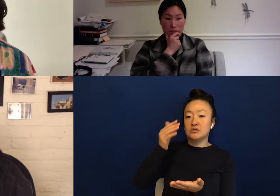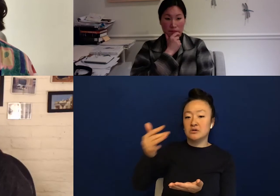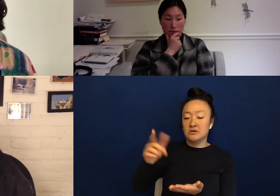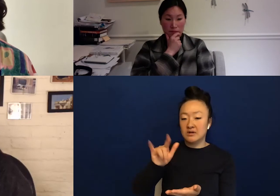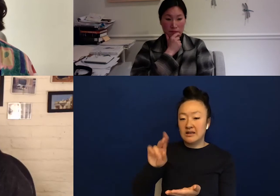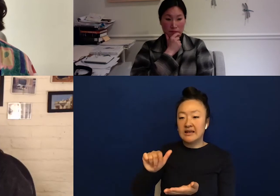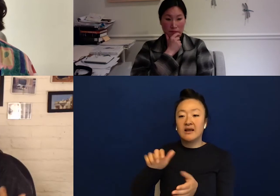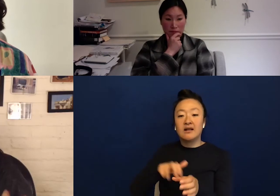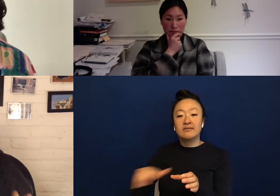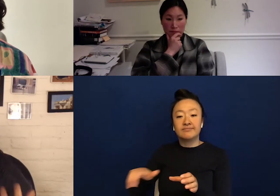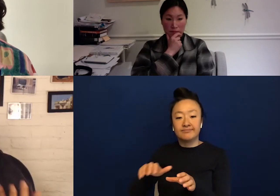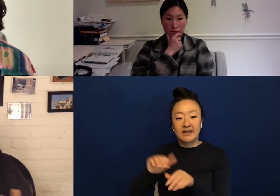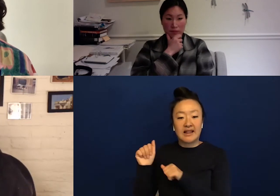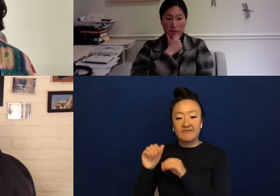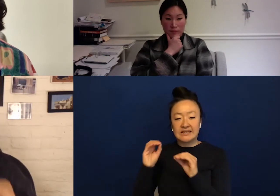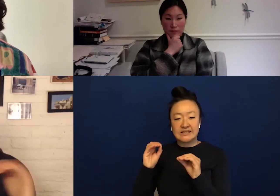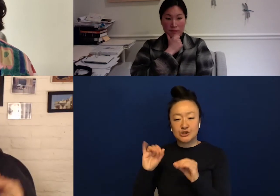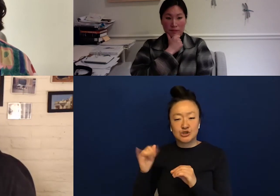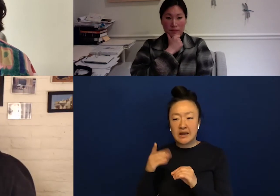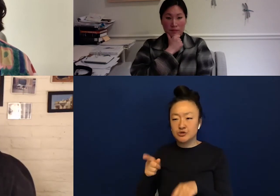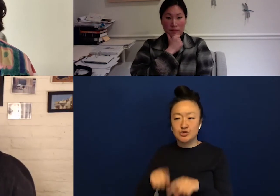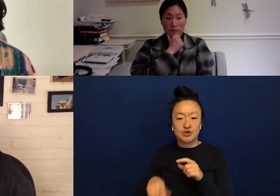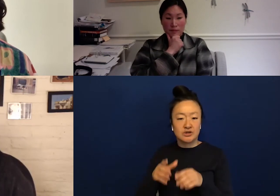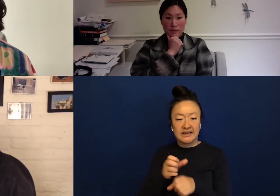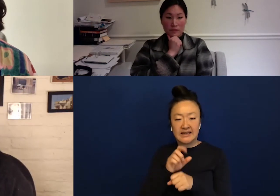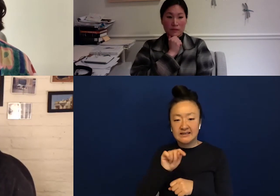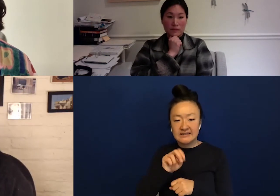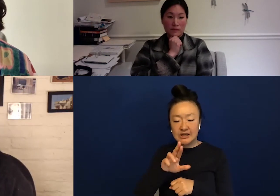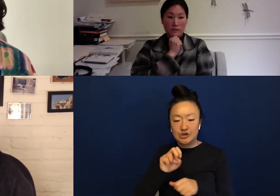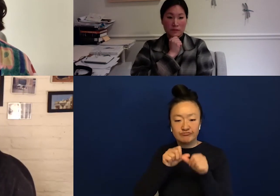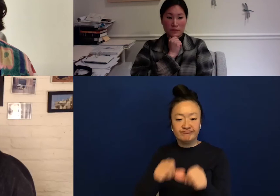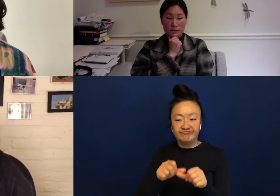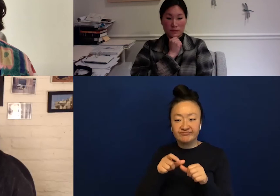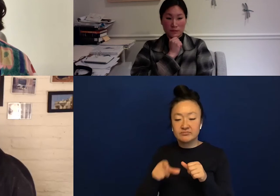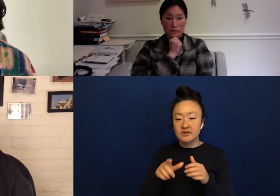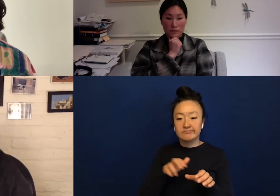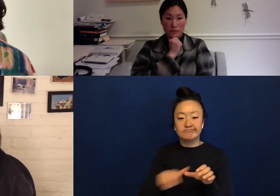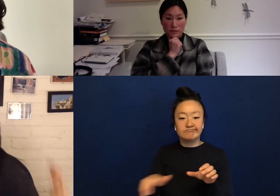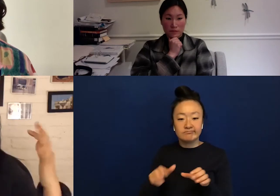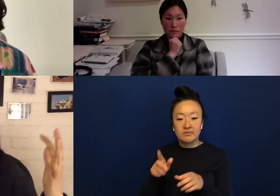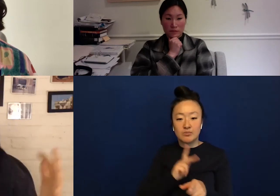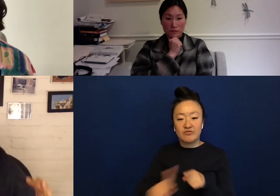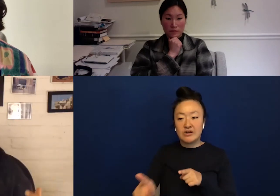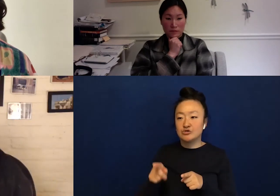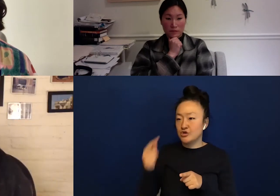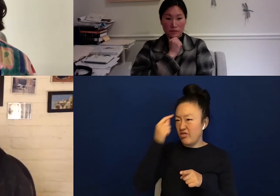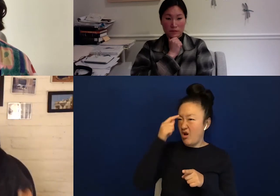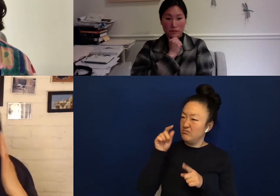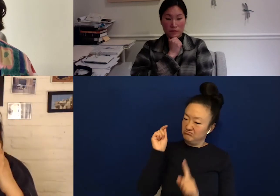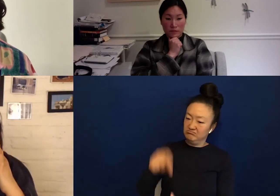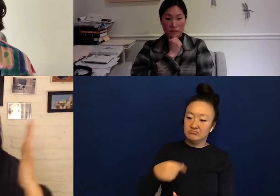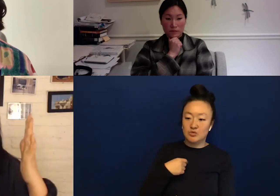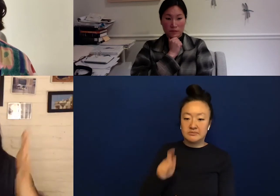teaching job, or couldn't get tenure. It was just, she'd kind of left this profession that she thought was like, this is what I'm supposed to do,